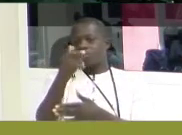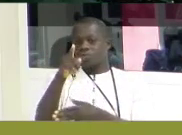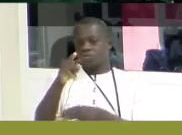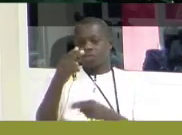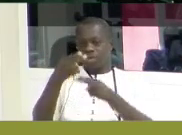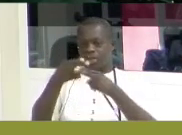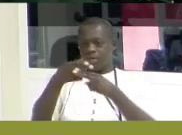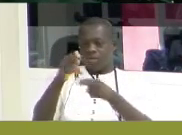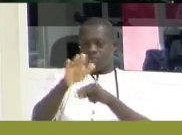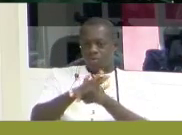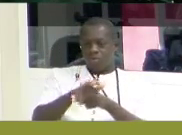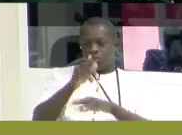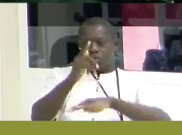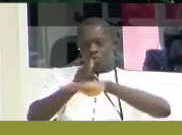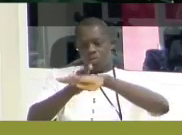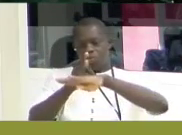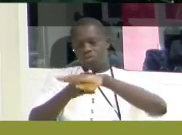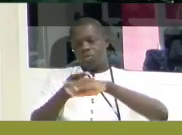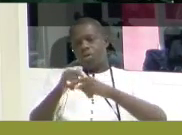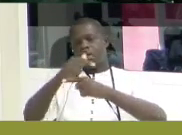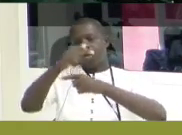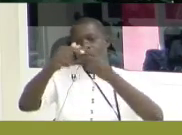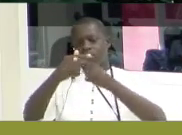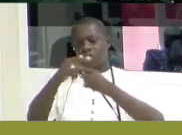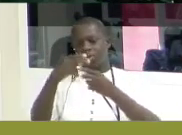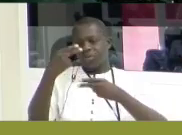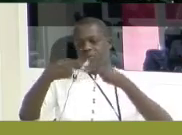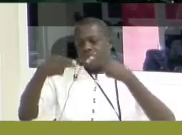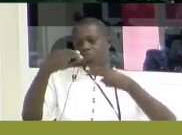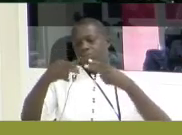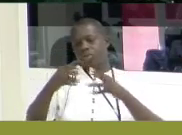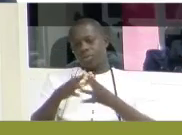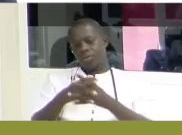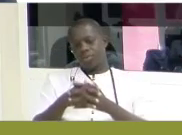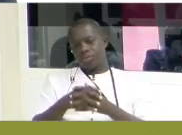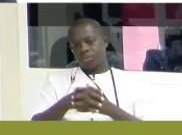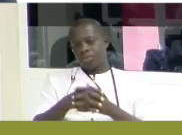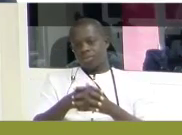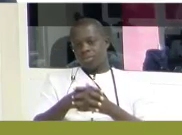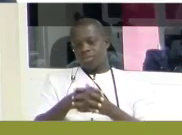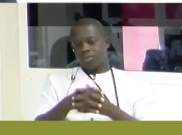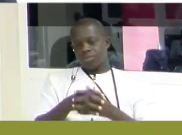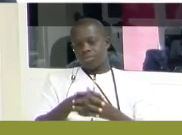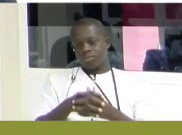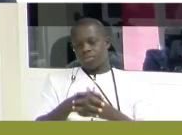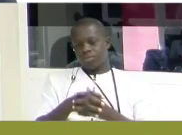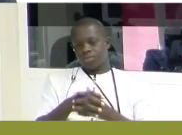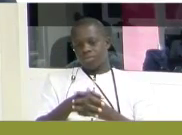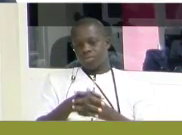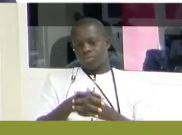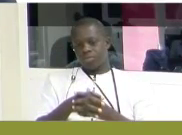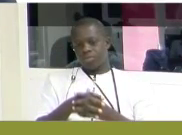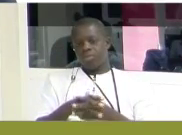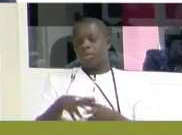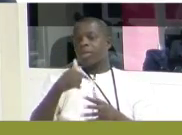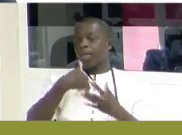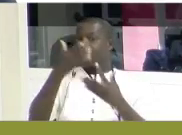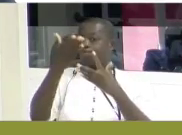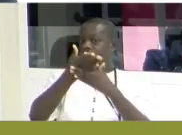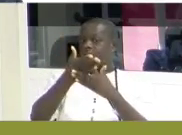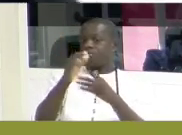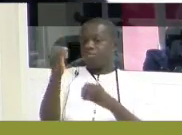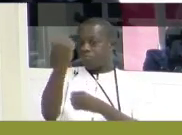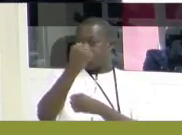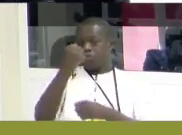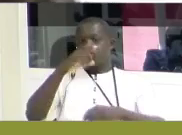that she had to warn you to be careful about these stories? Well, I believe it was due to our professional relationship,